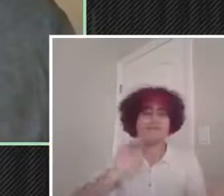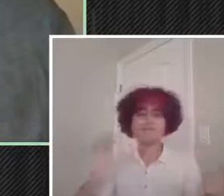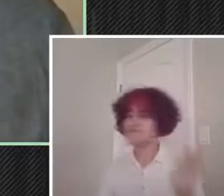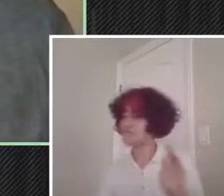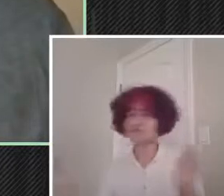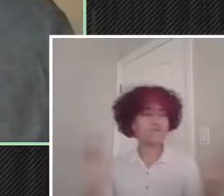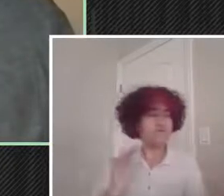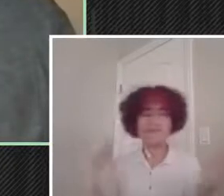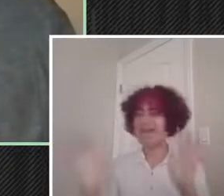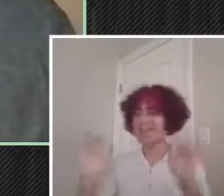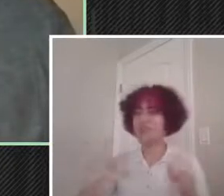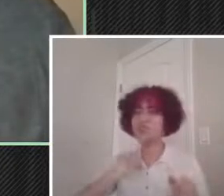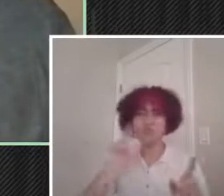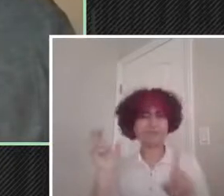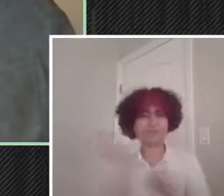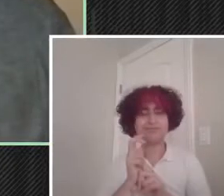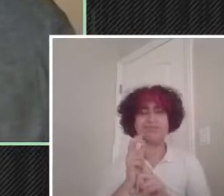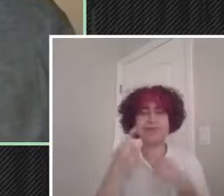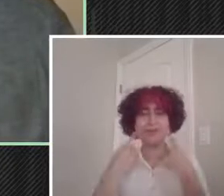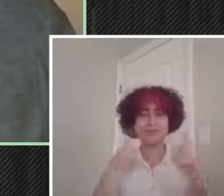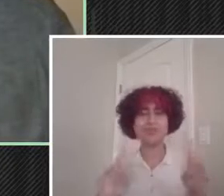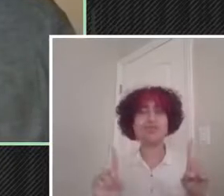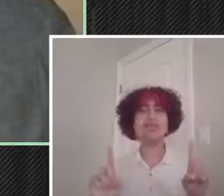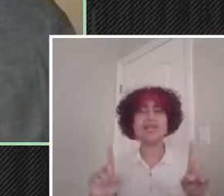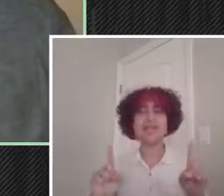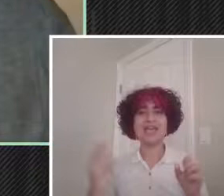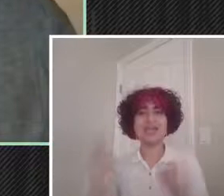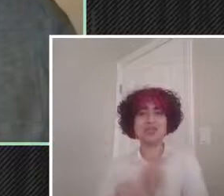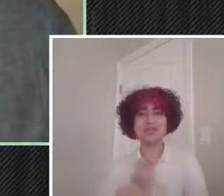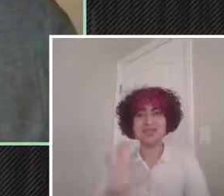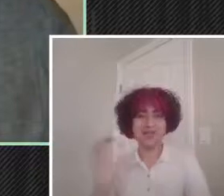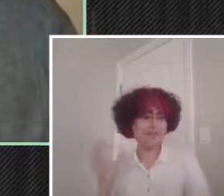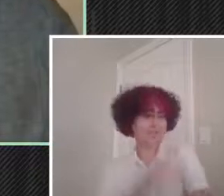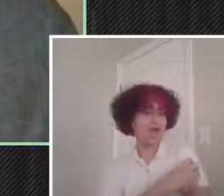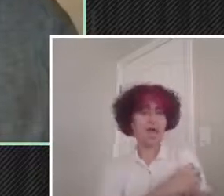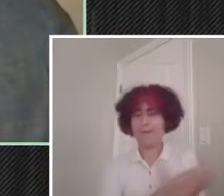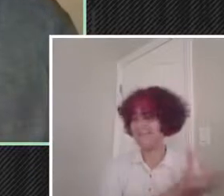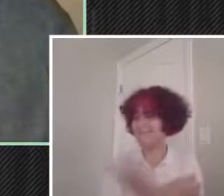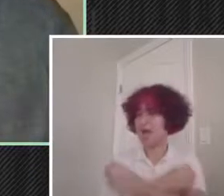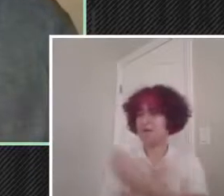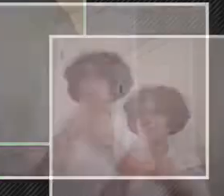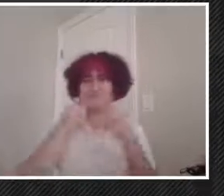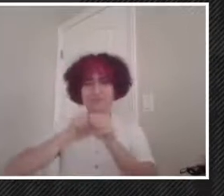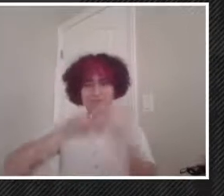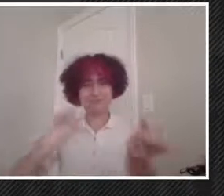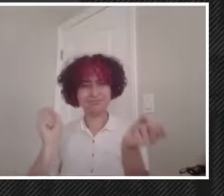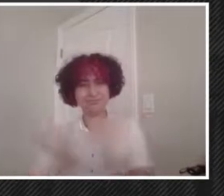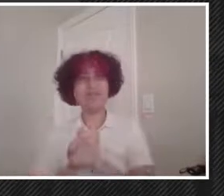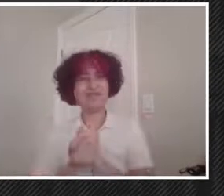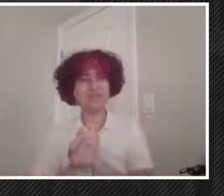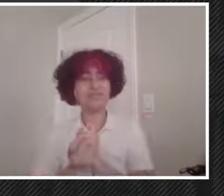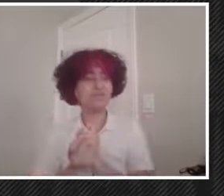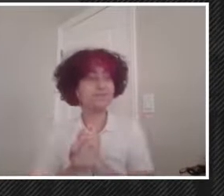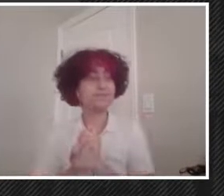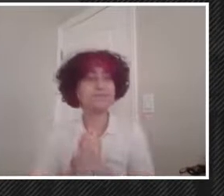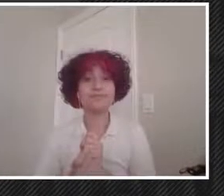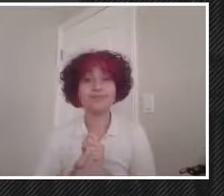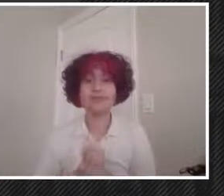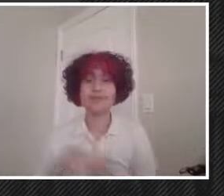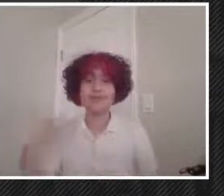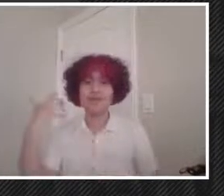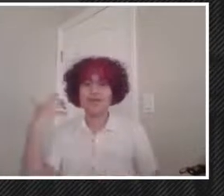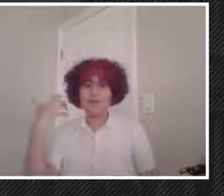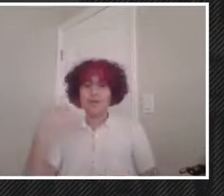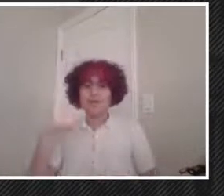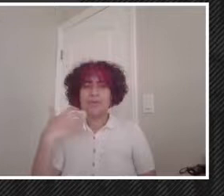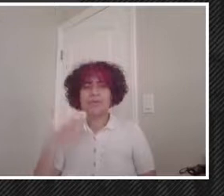3rd. And that's what folks are really excited to use their power towards. Crystal, that's so empowering. And so I want to